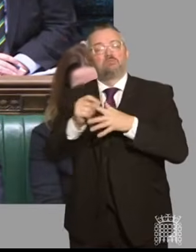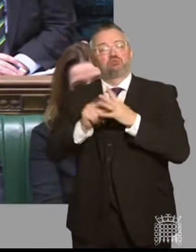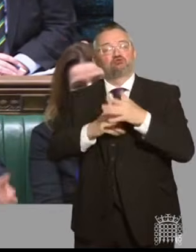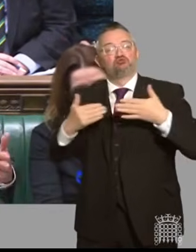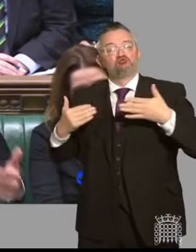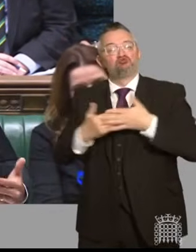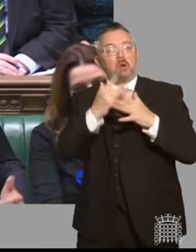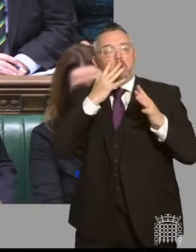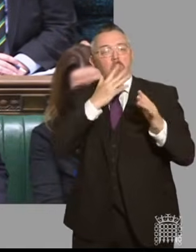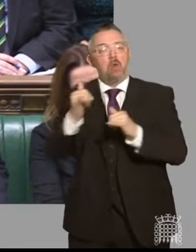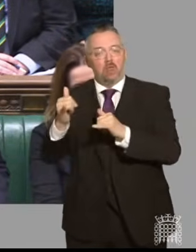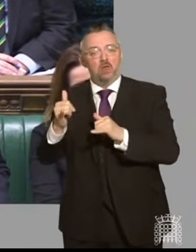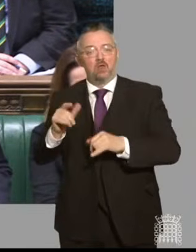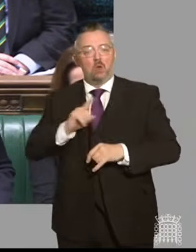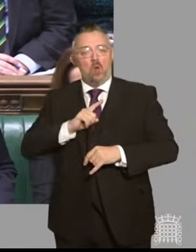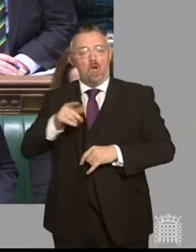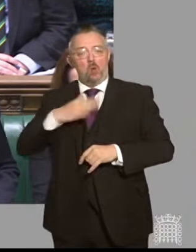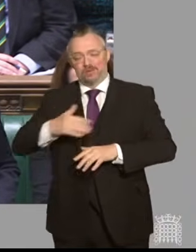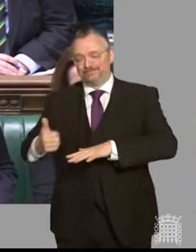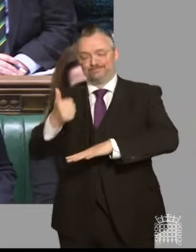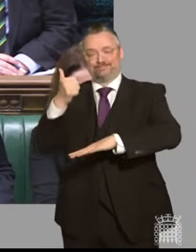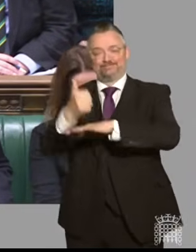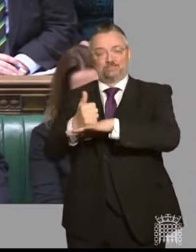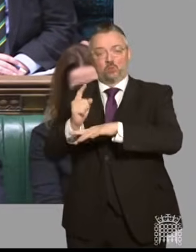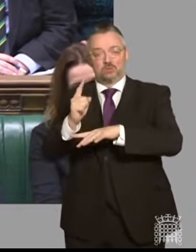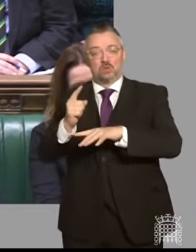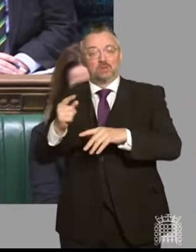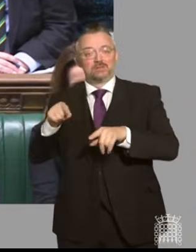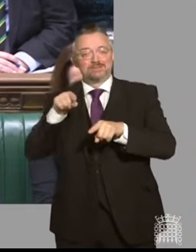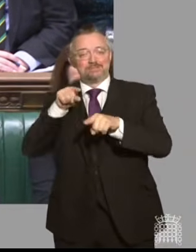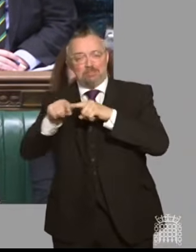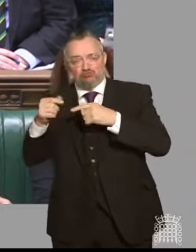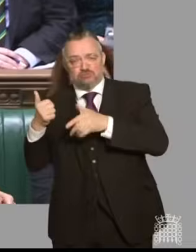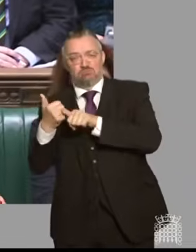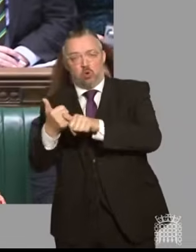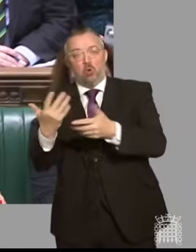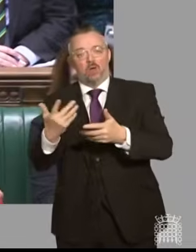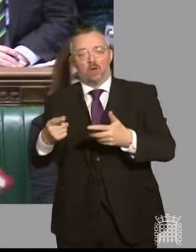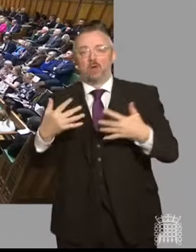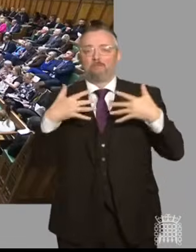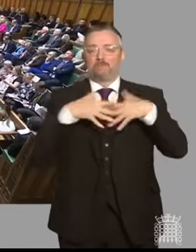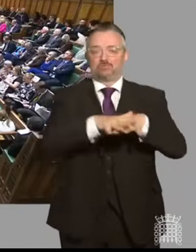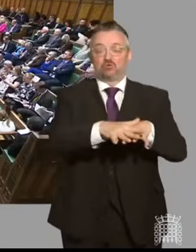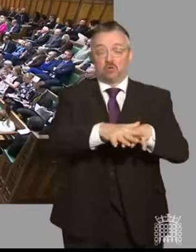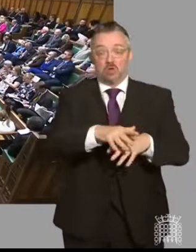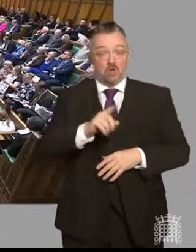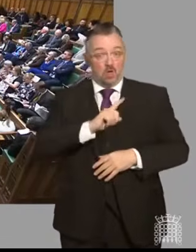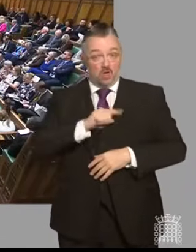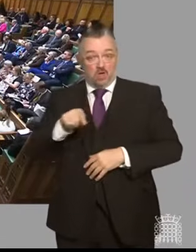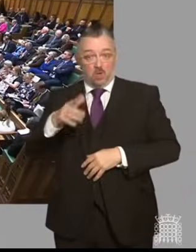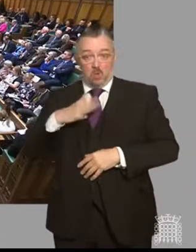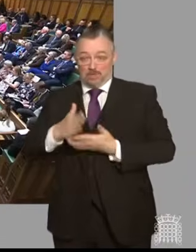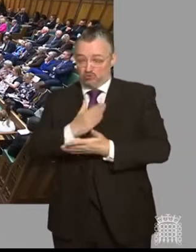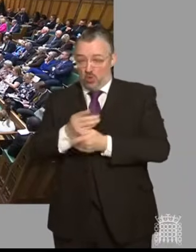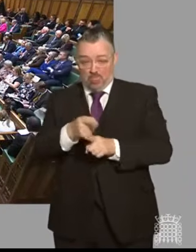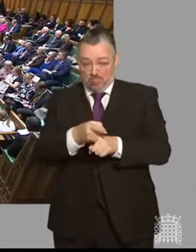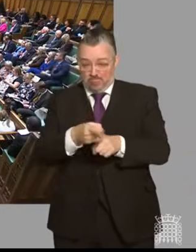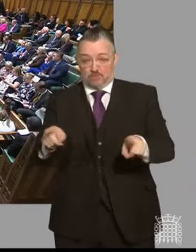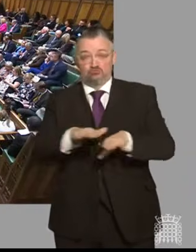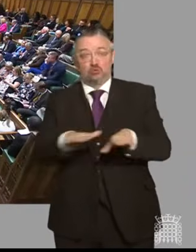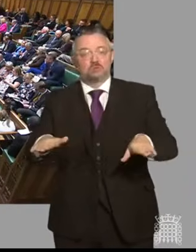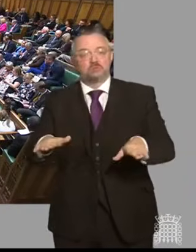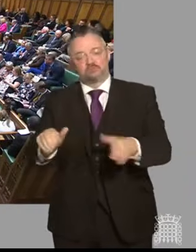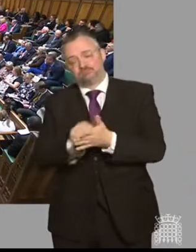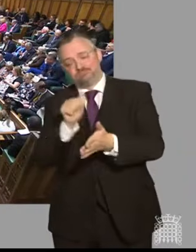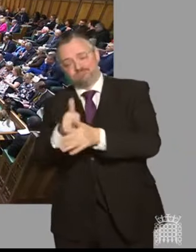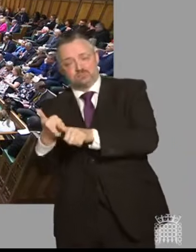primary schools, because we want to make sure that these children get all the support and opportunities that they deserve. Bailey. Mr. Speaker, now